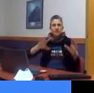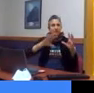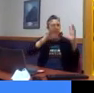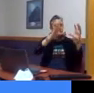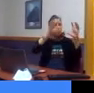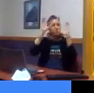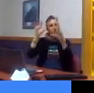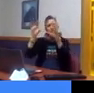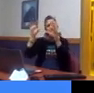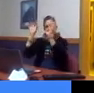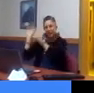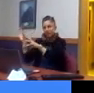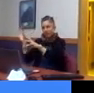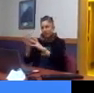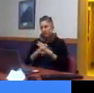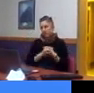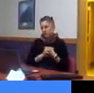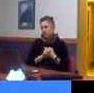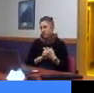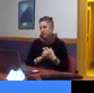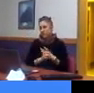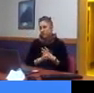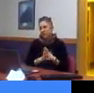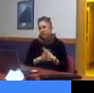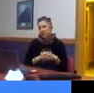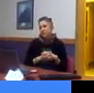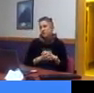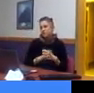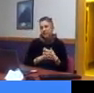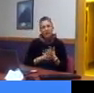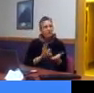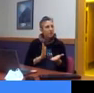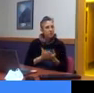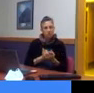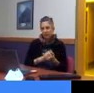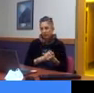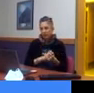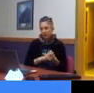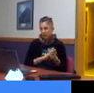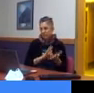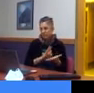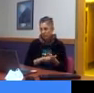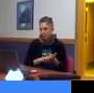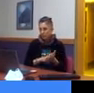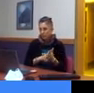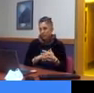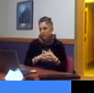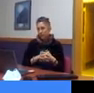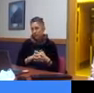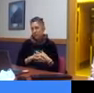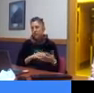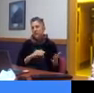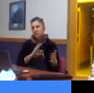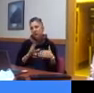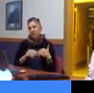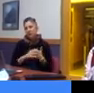So this is like the before, during, and after of trauma-informed care. So checking in with the patient about their visit goals, and